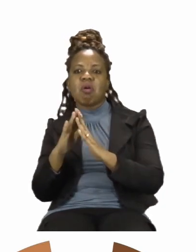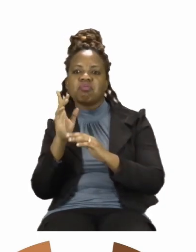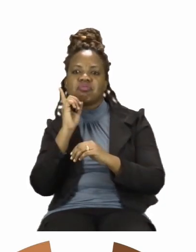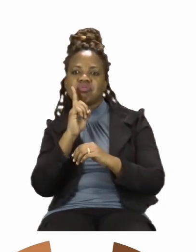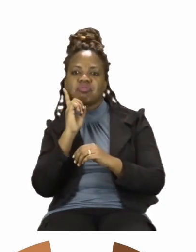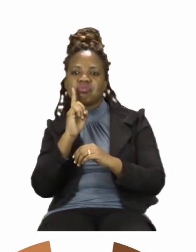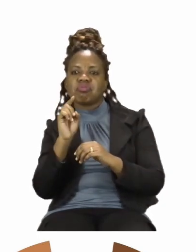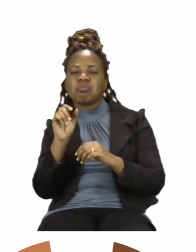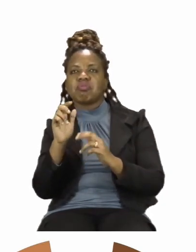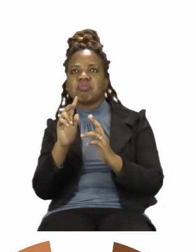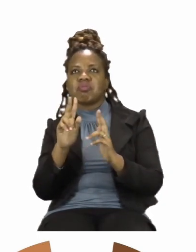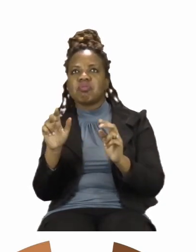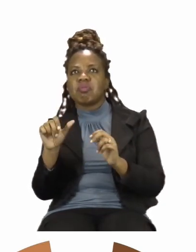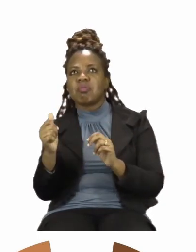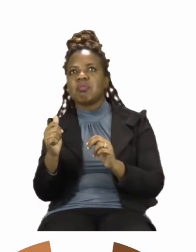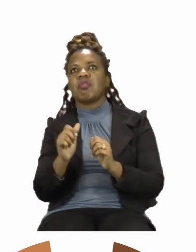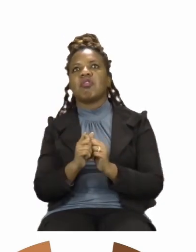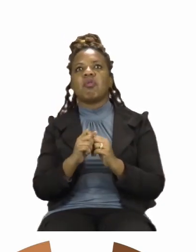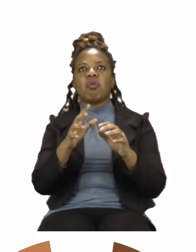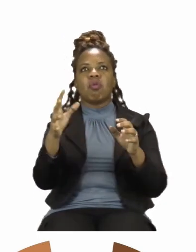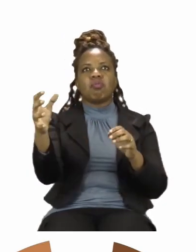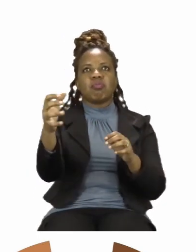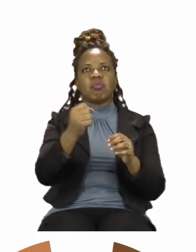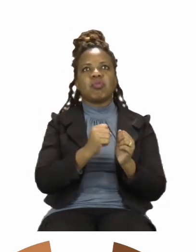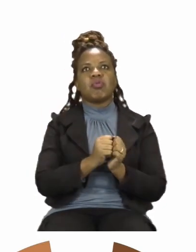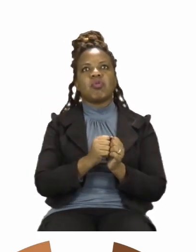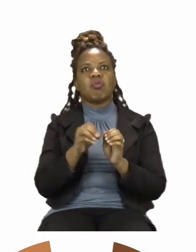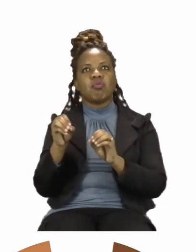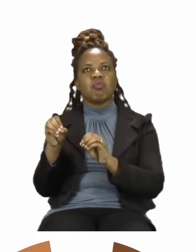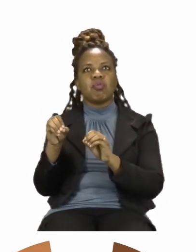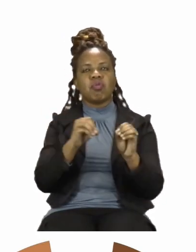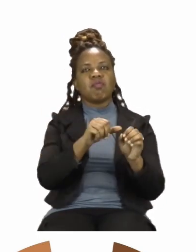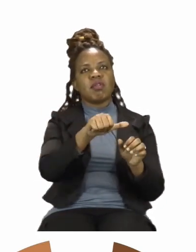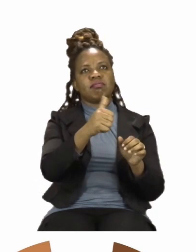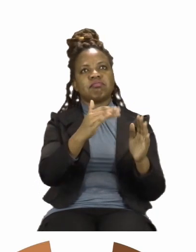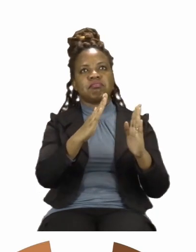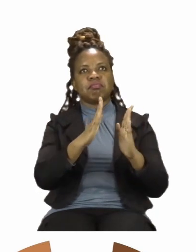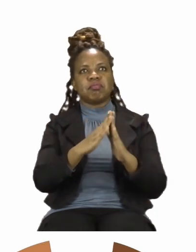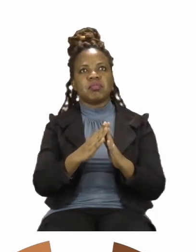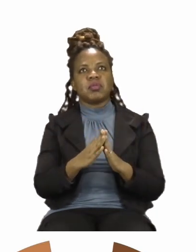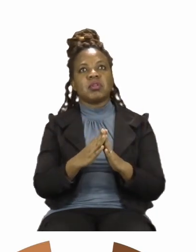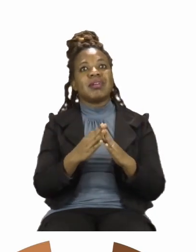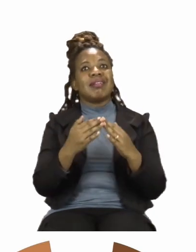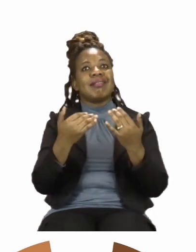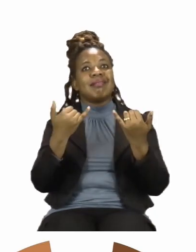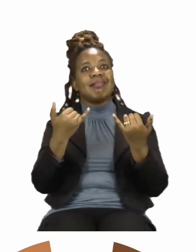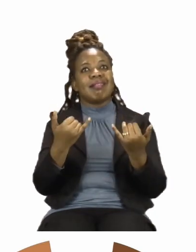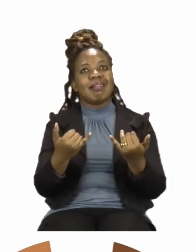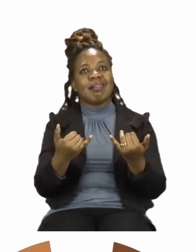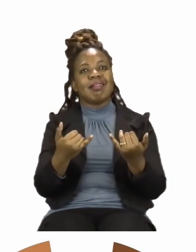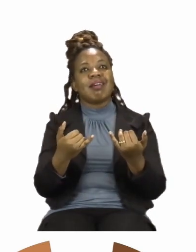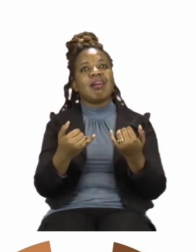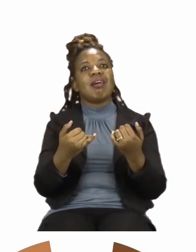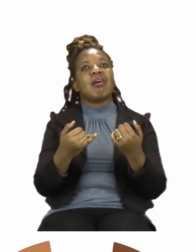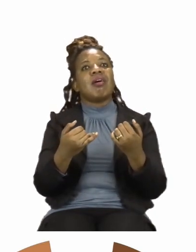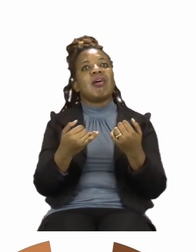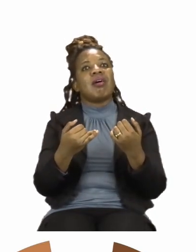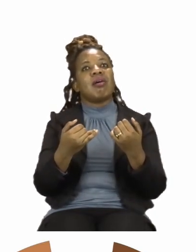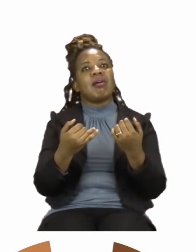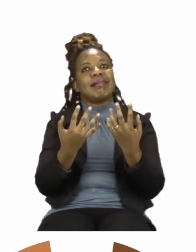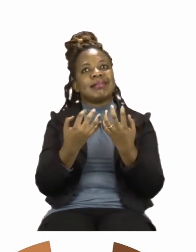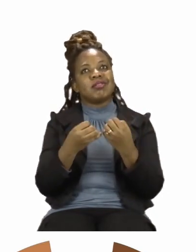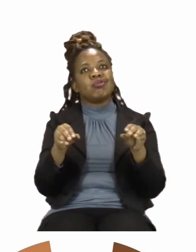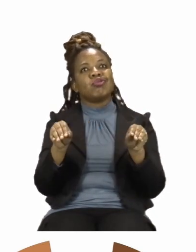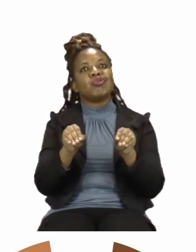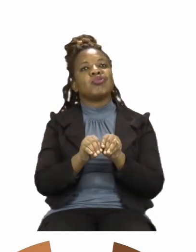home. So what I need you to do is to hold my hand and give me